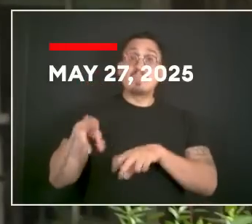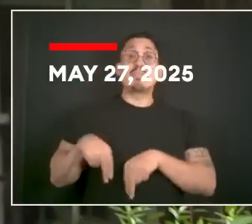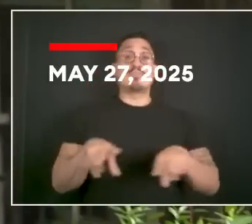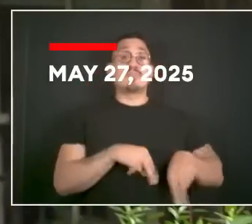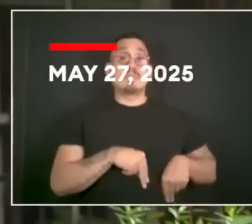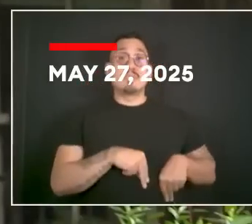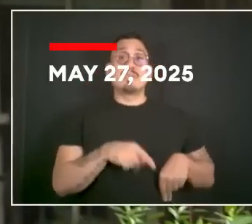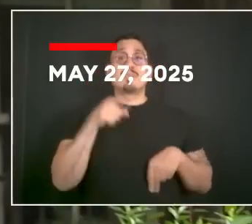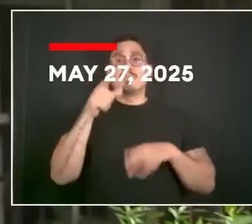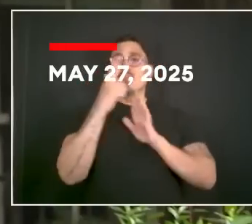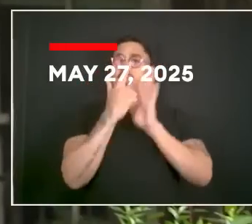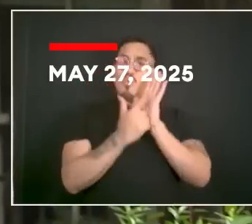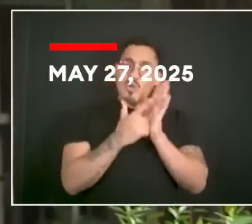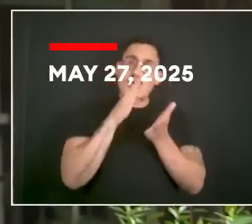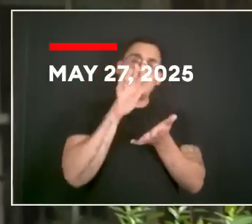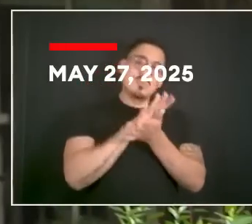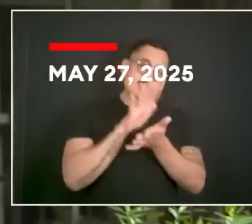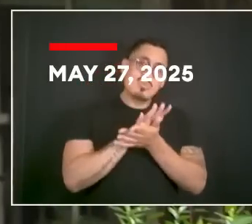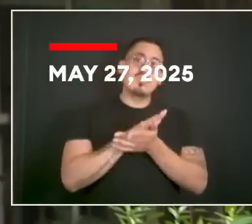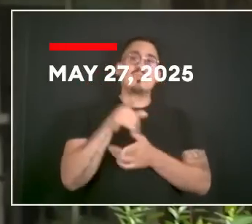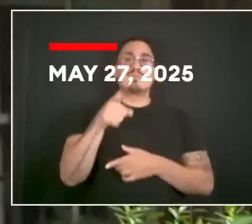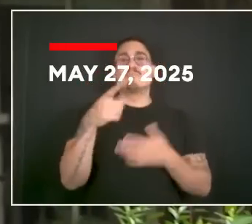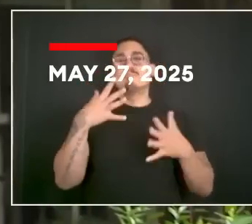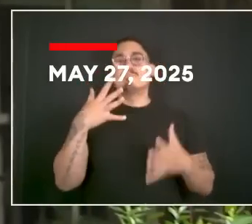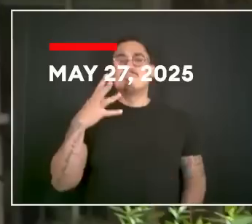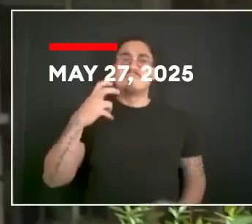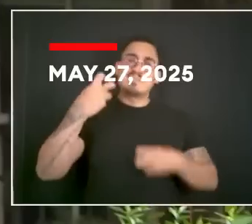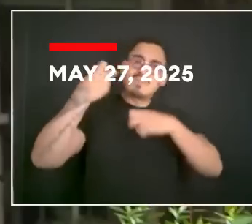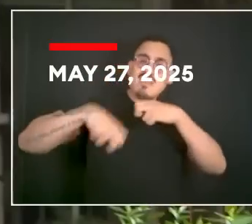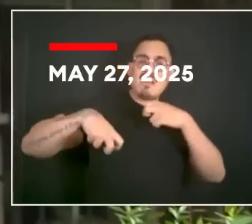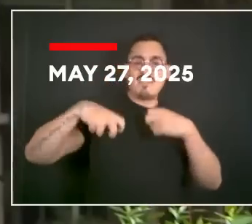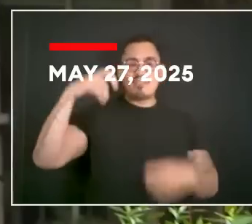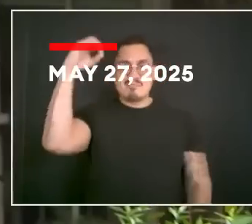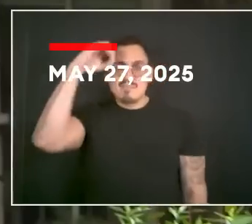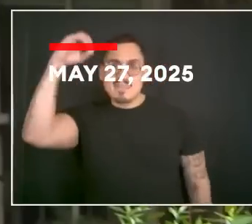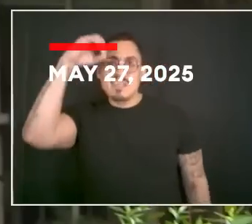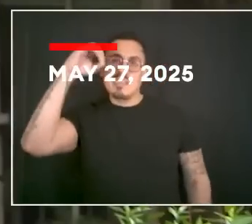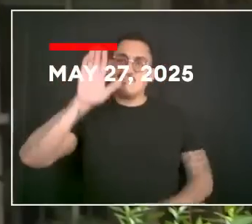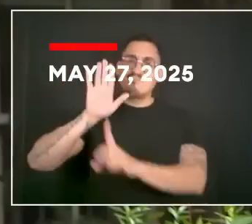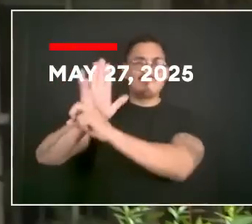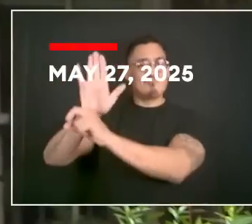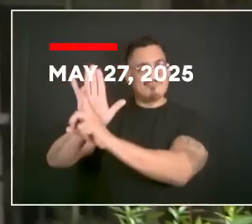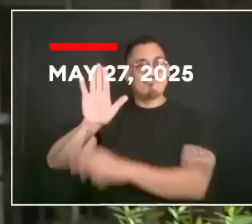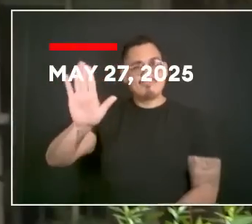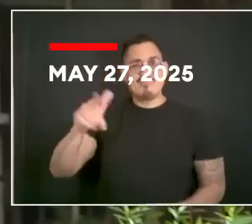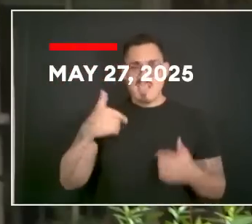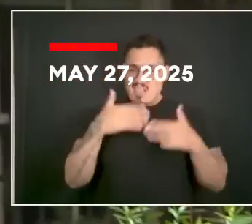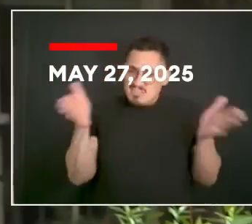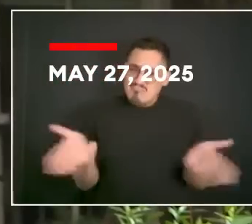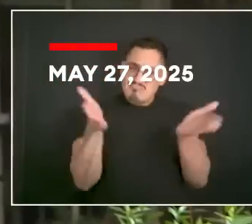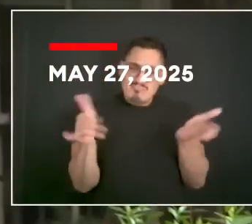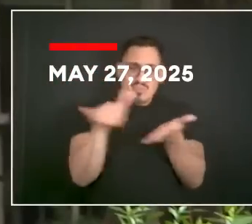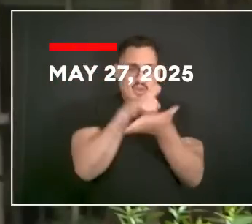make it. He could make it. He's a gritty, opinionated New Yorker, and I encourage every New Yorker to share their opinion. Not everyone like